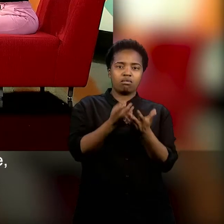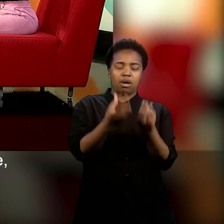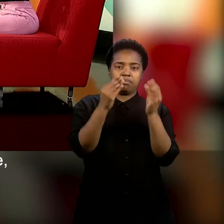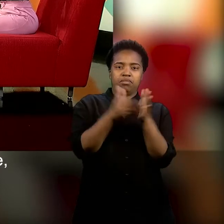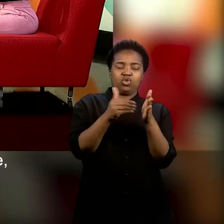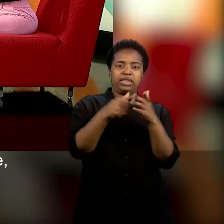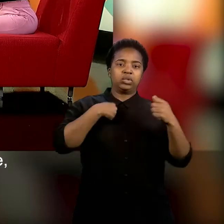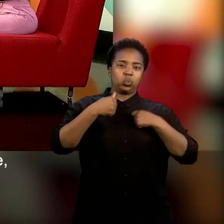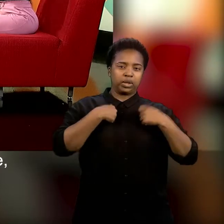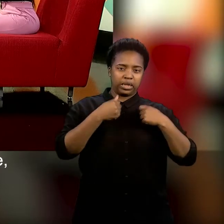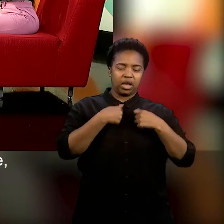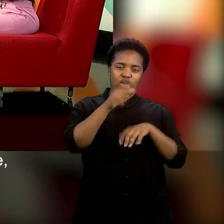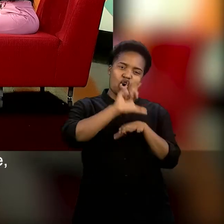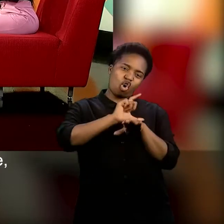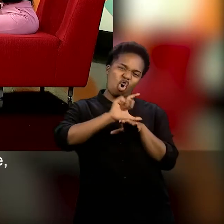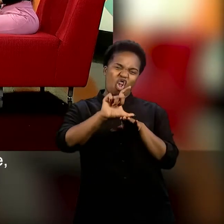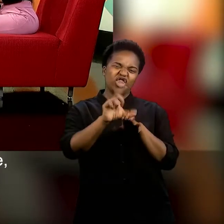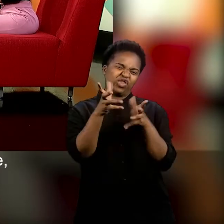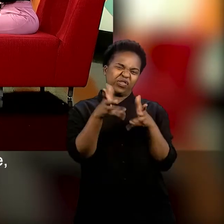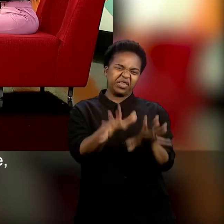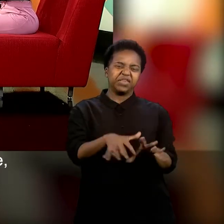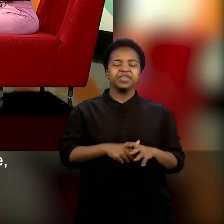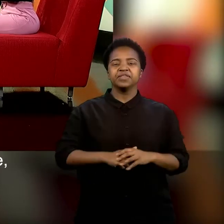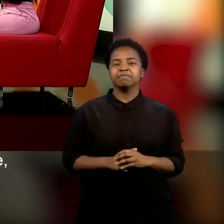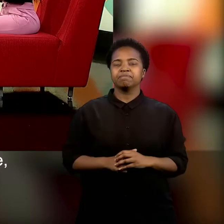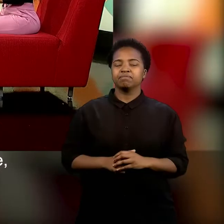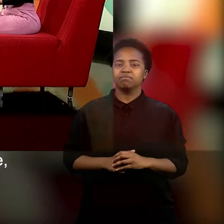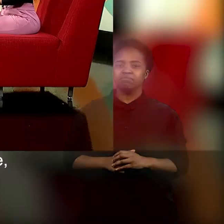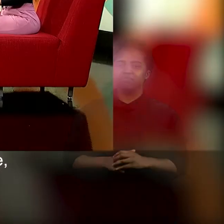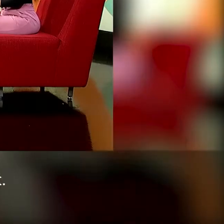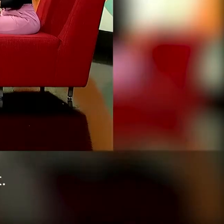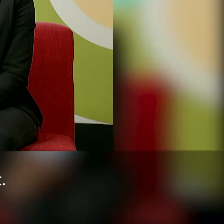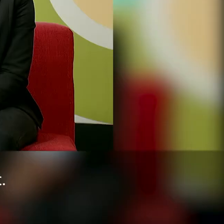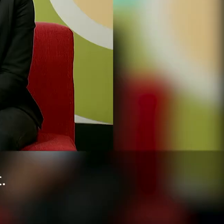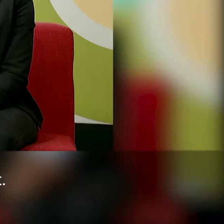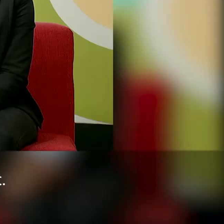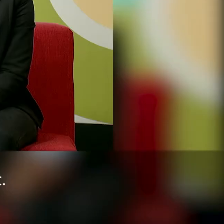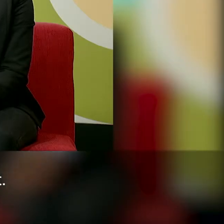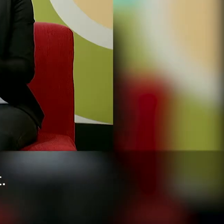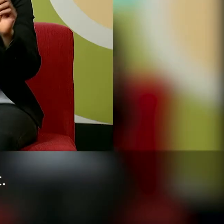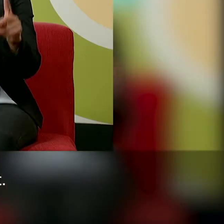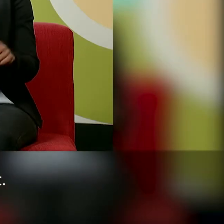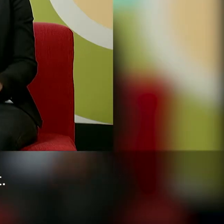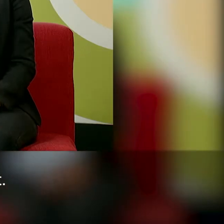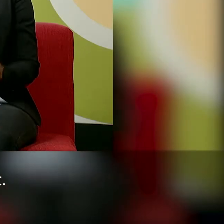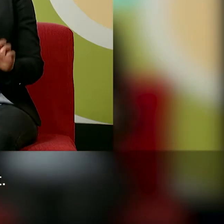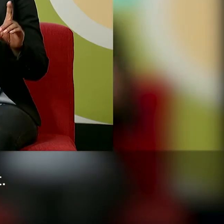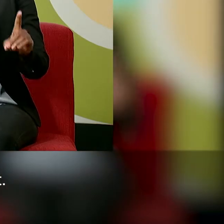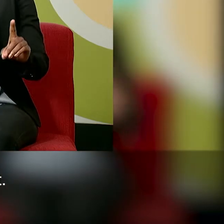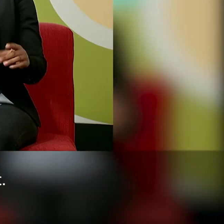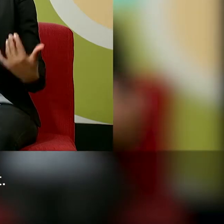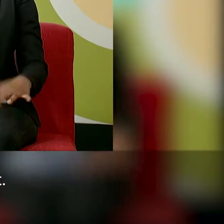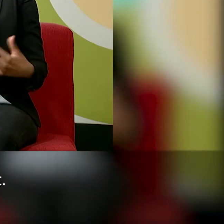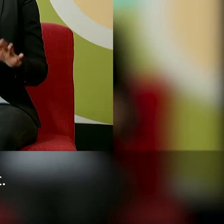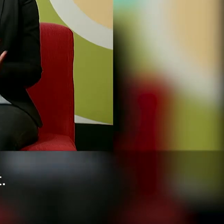Luckily, I could get my matric at Suzwile. After that, I then went to a college. Well, education ya mang kapa mang lefatsheng